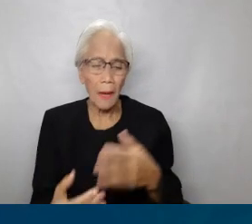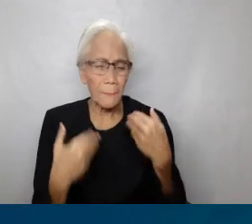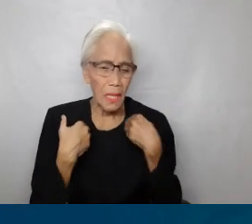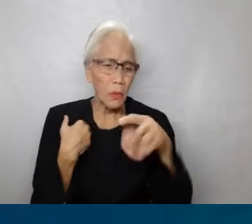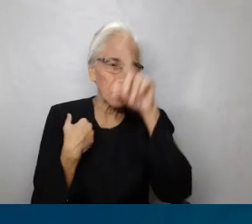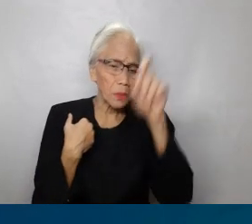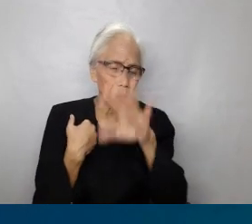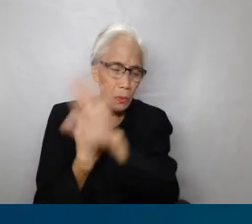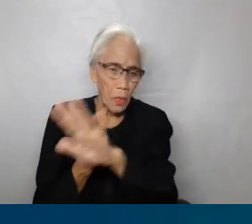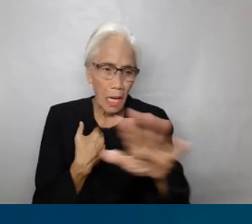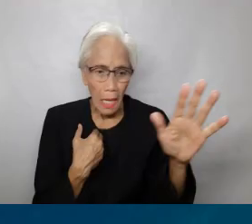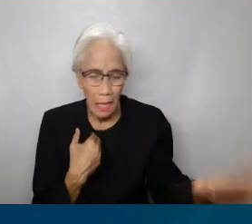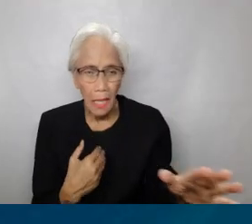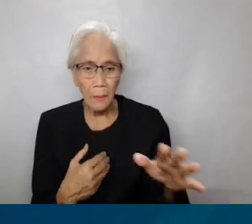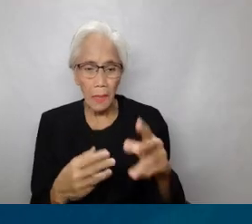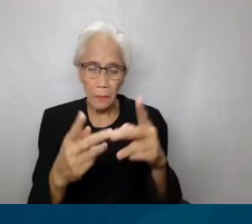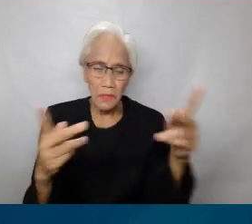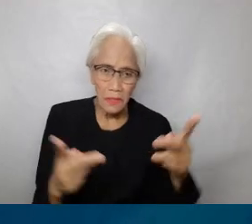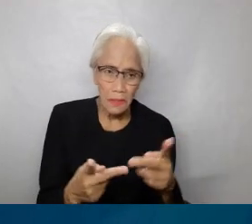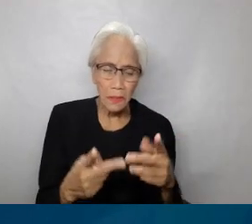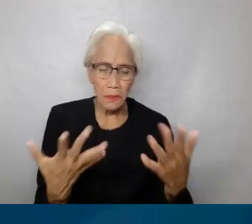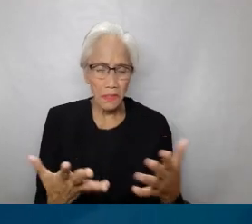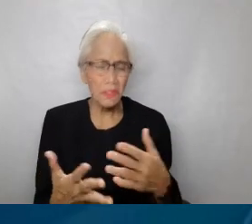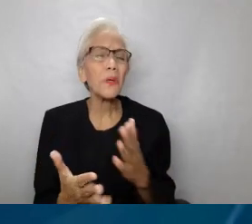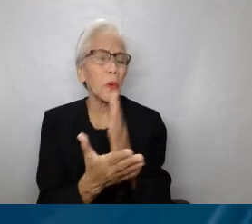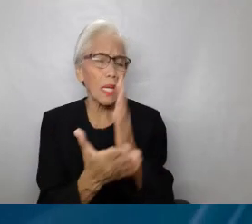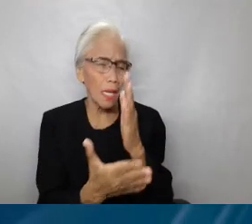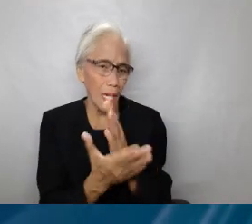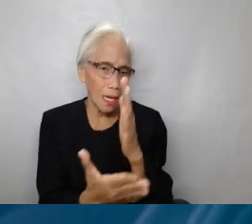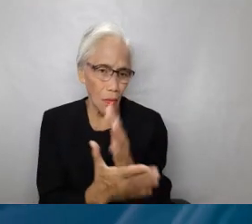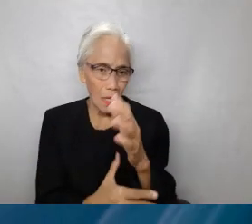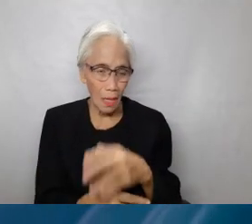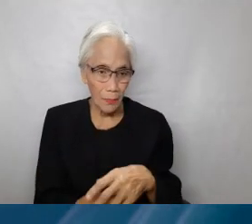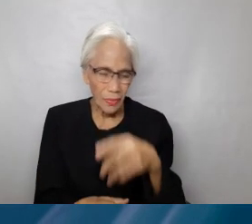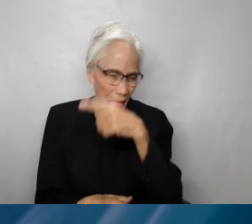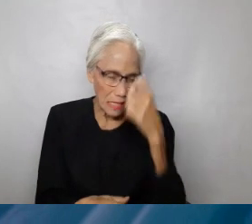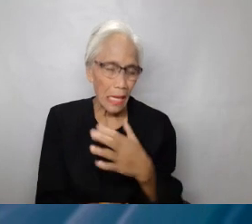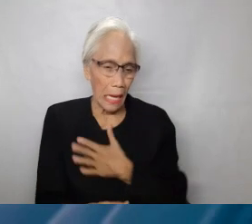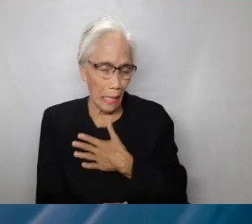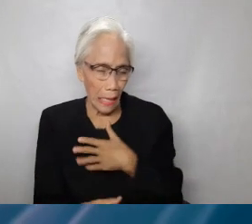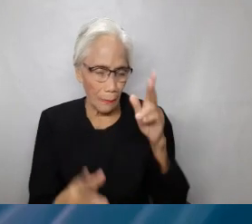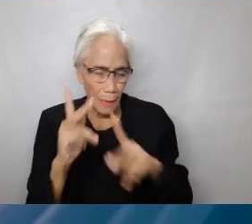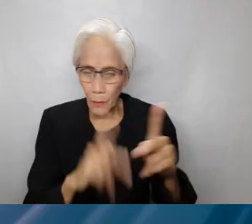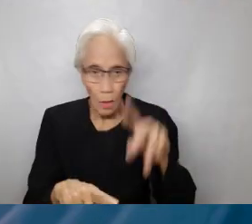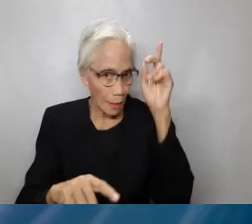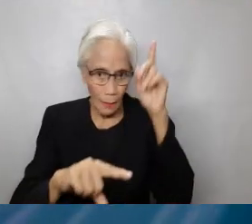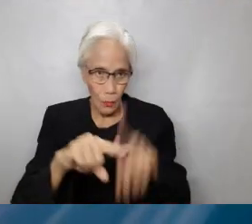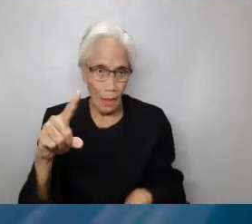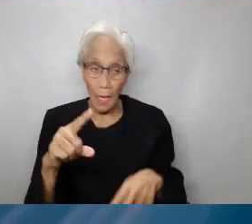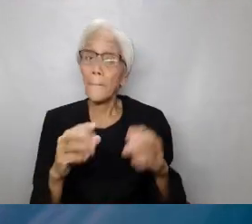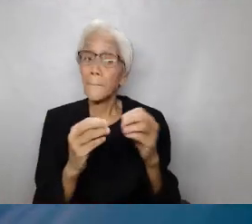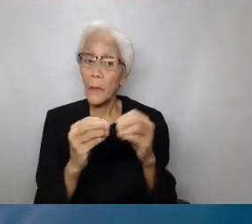morally questionable ang position ng isang issue, sige lang, gusto kasi ng masa okay na yan. Hindi pwede